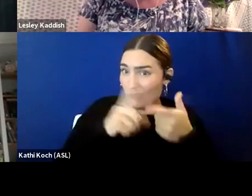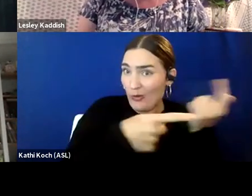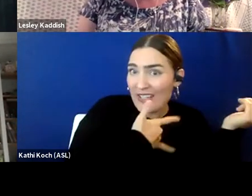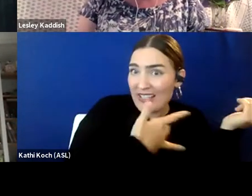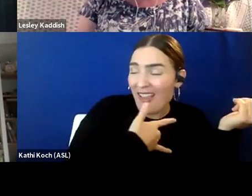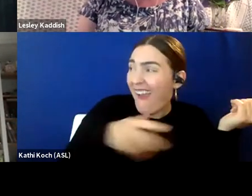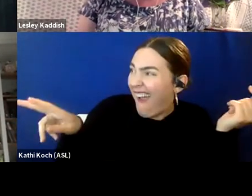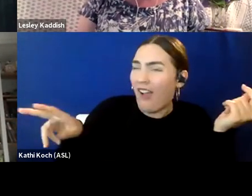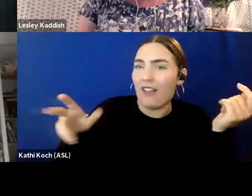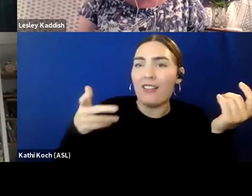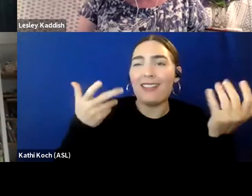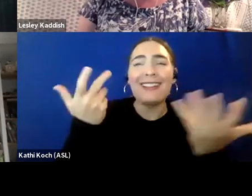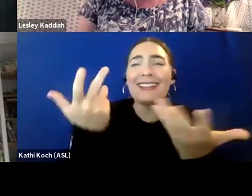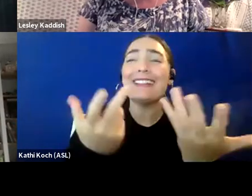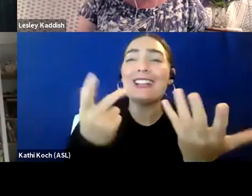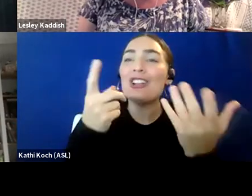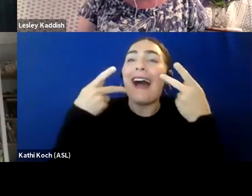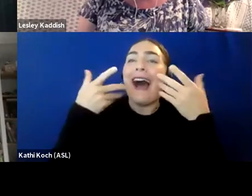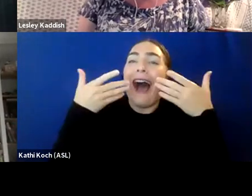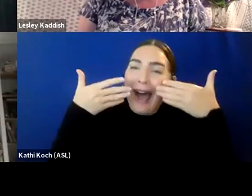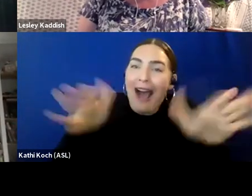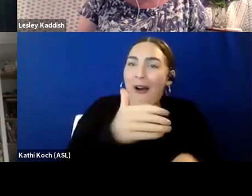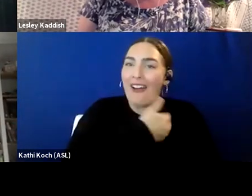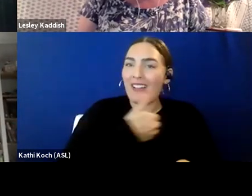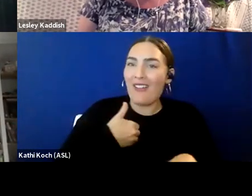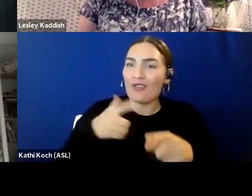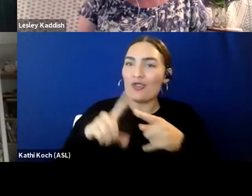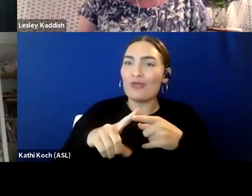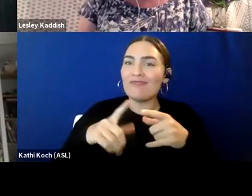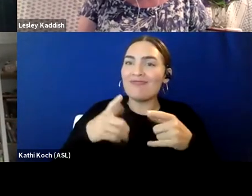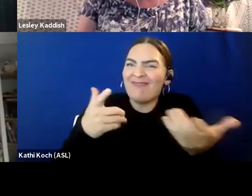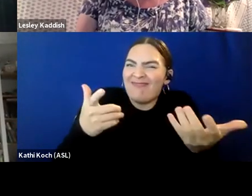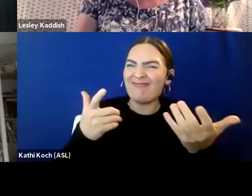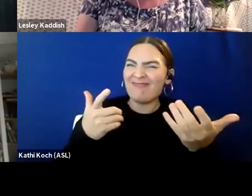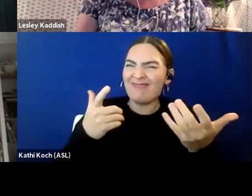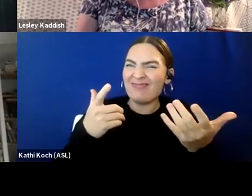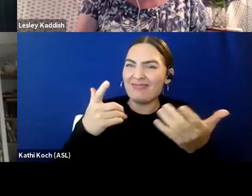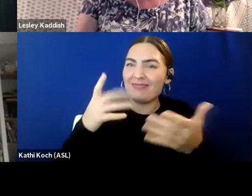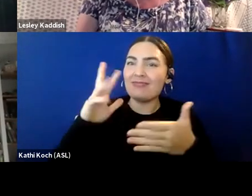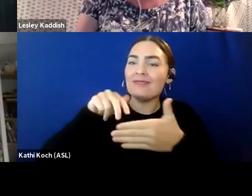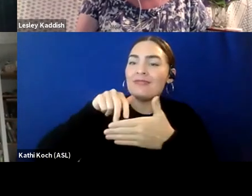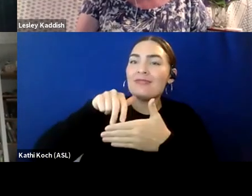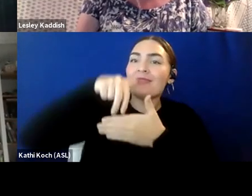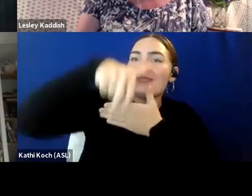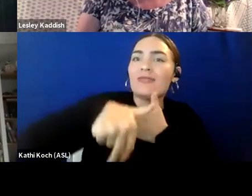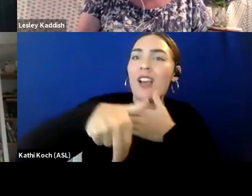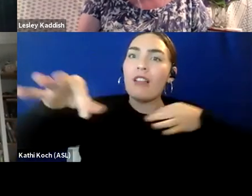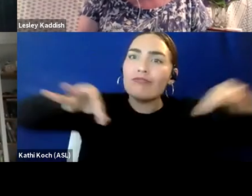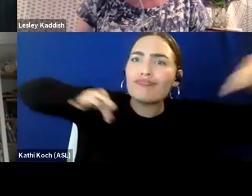like giving ourselves permission and each other permission to really, truly say what it was